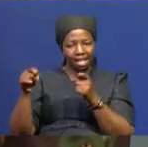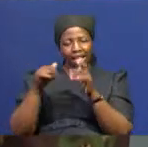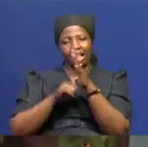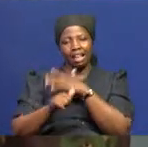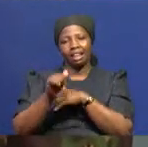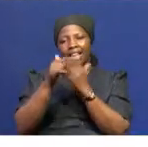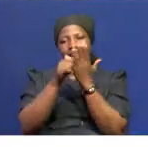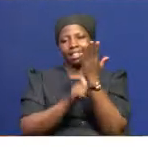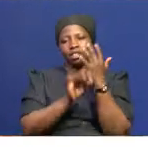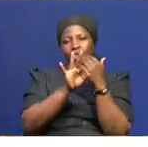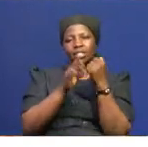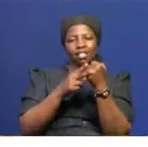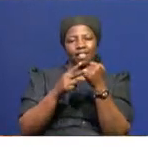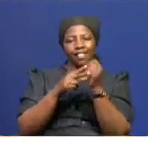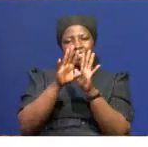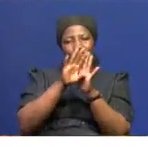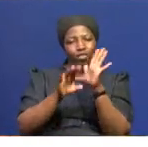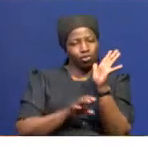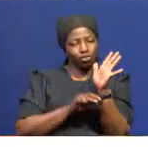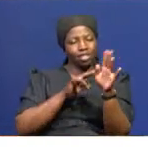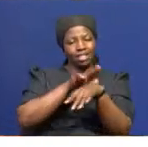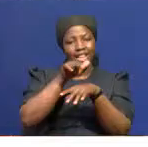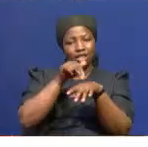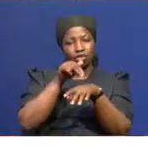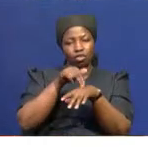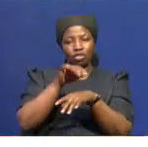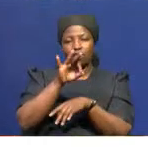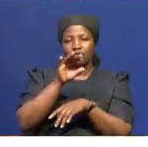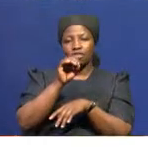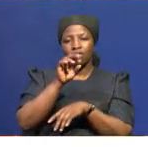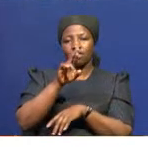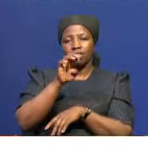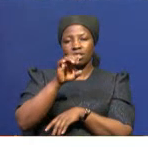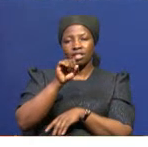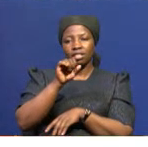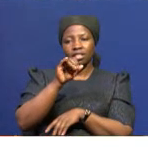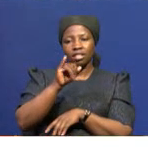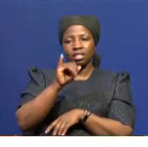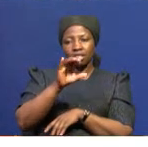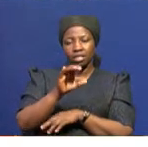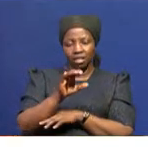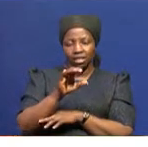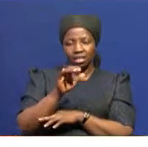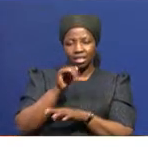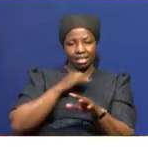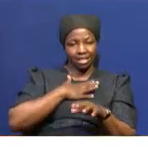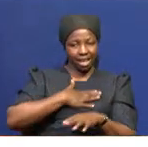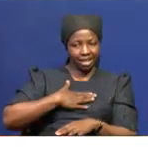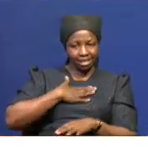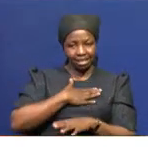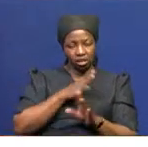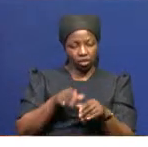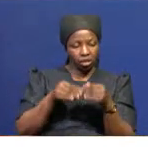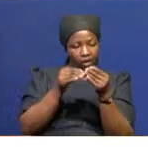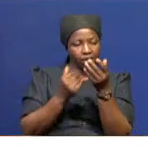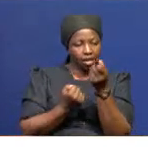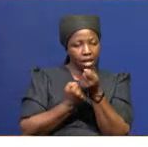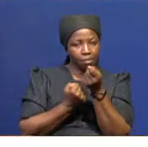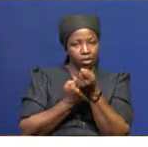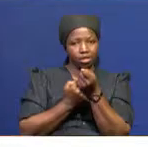Article 37 of the Constitution. The National Forensic Science Lab to provide support